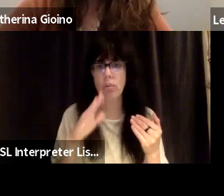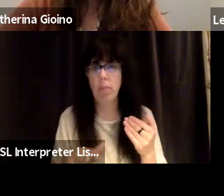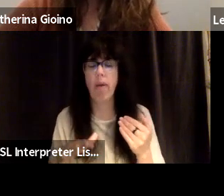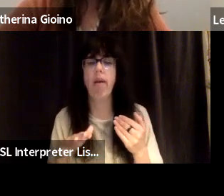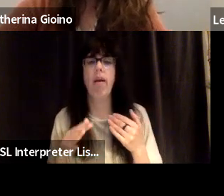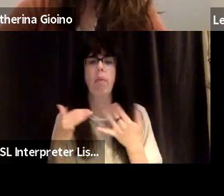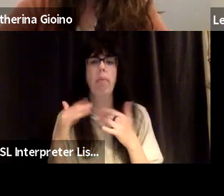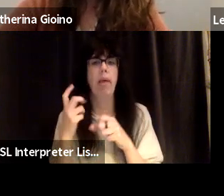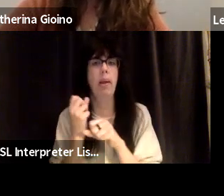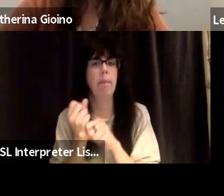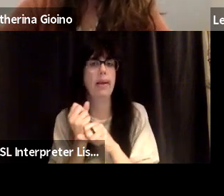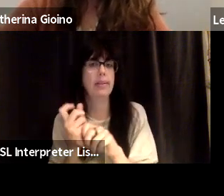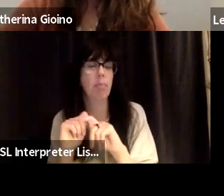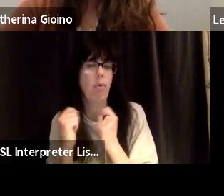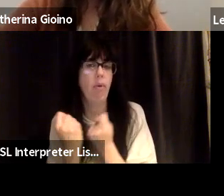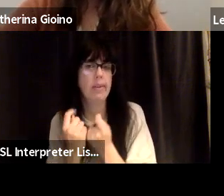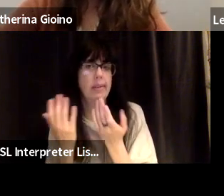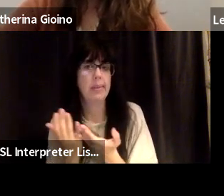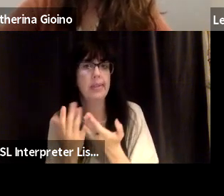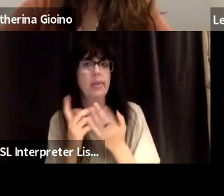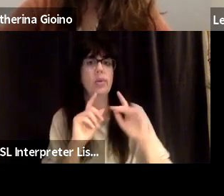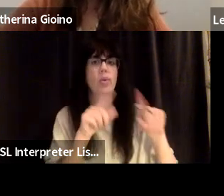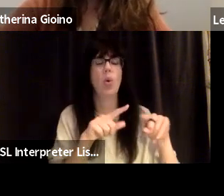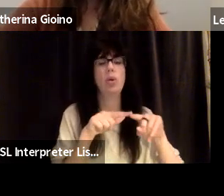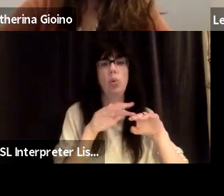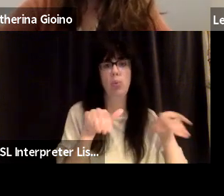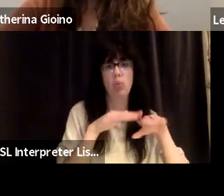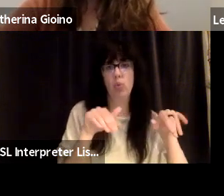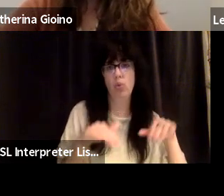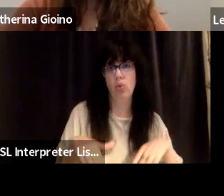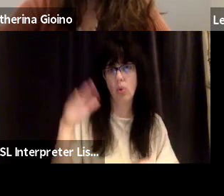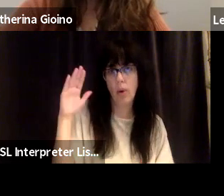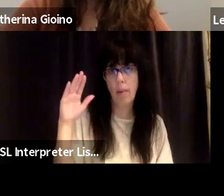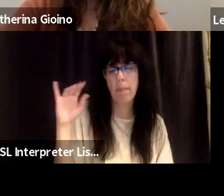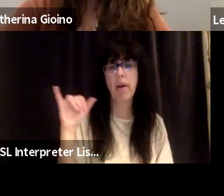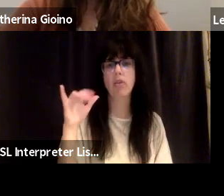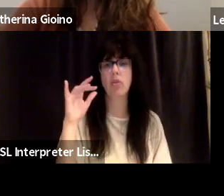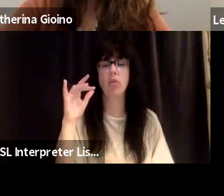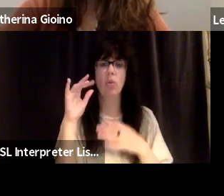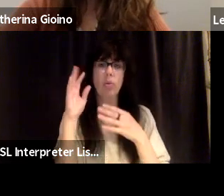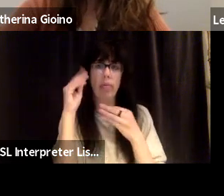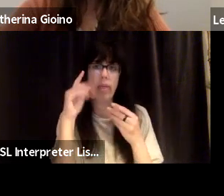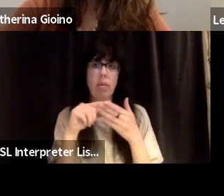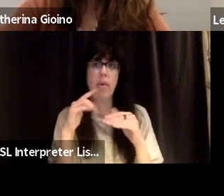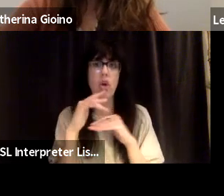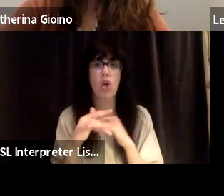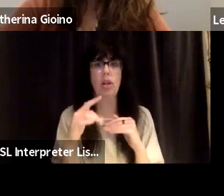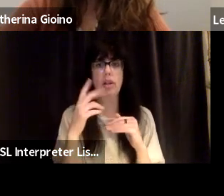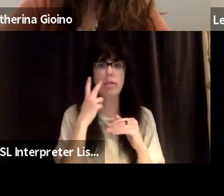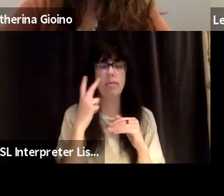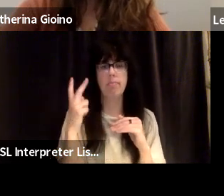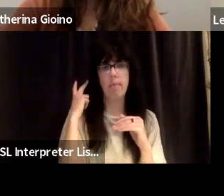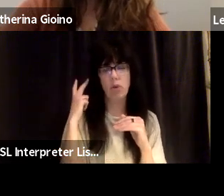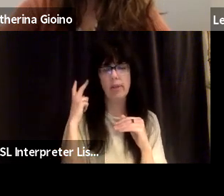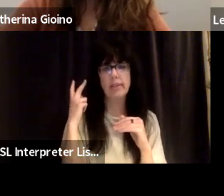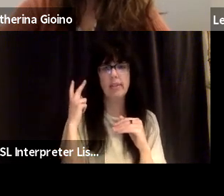here and, you know, going to the Astoria pool growing up. But I also think about some of my earliest memories, you know, one of them